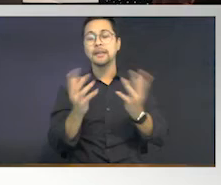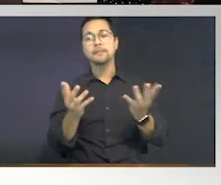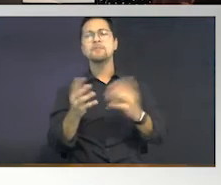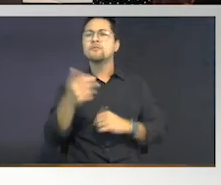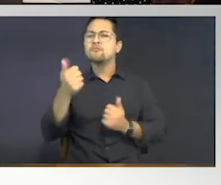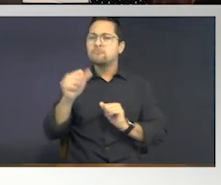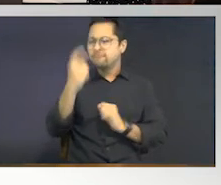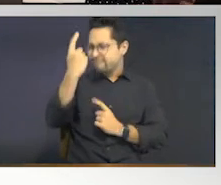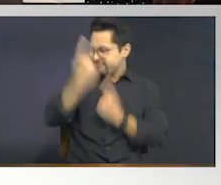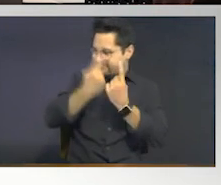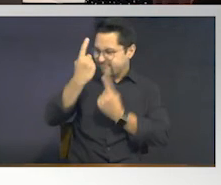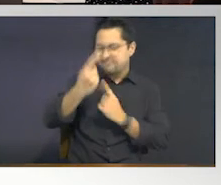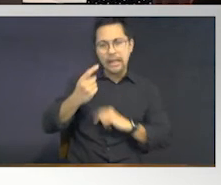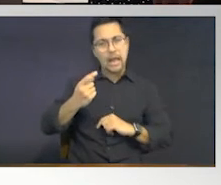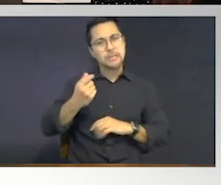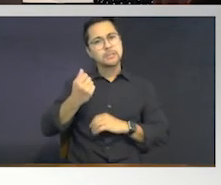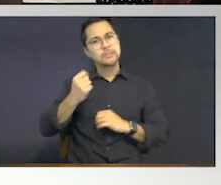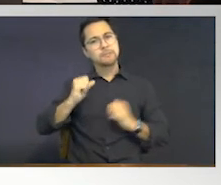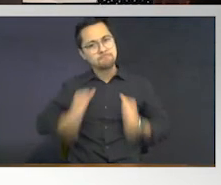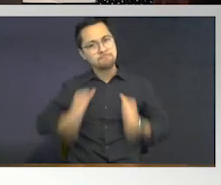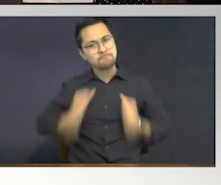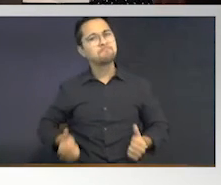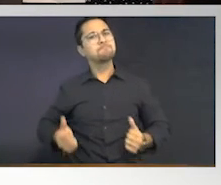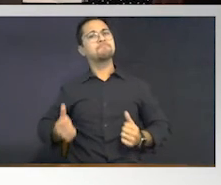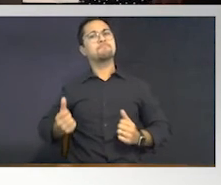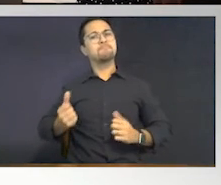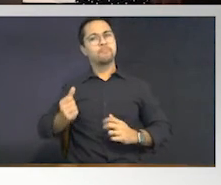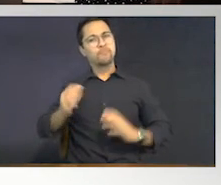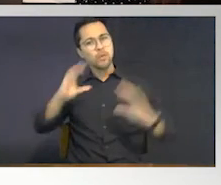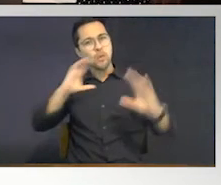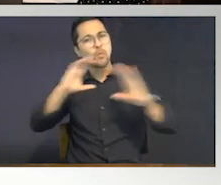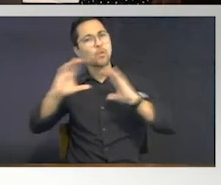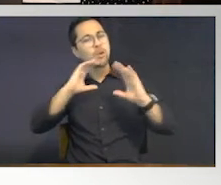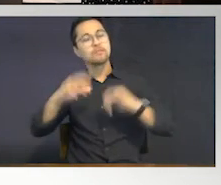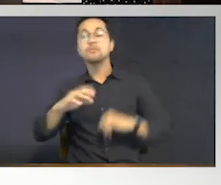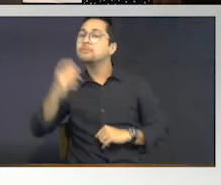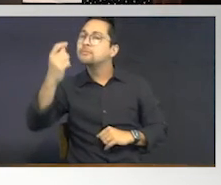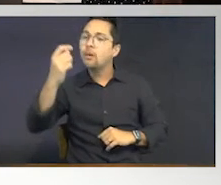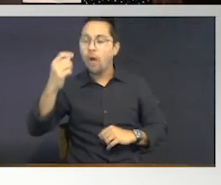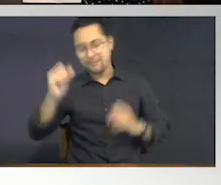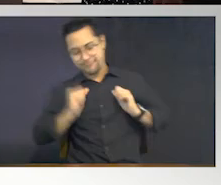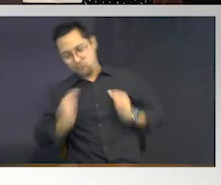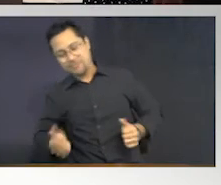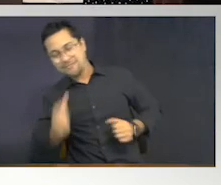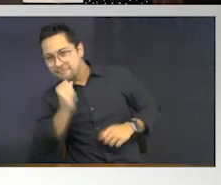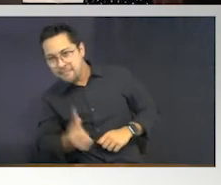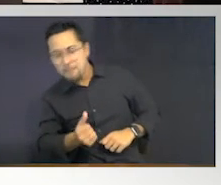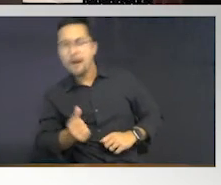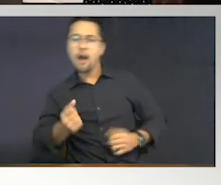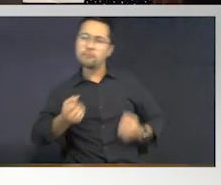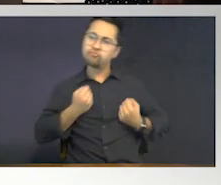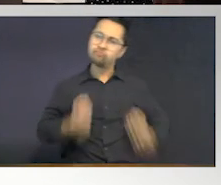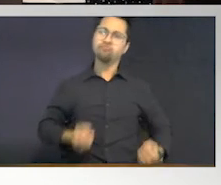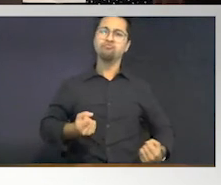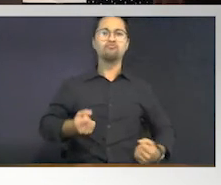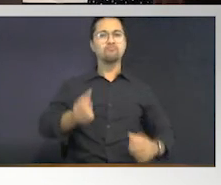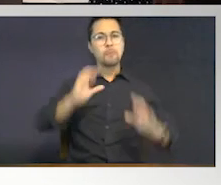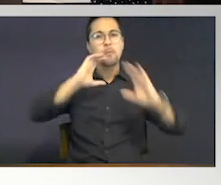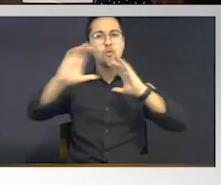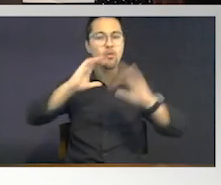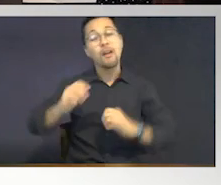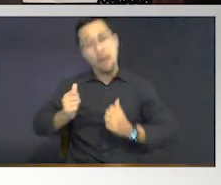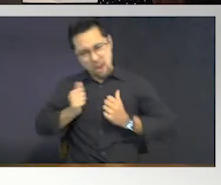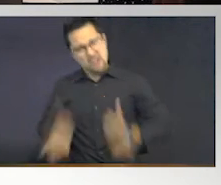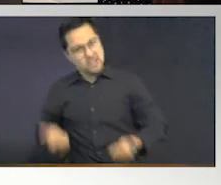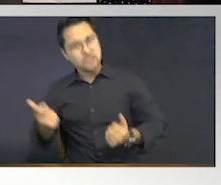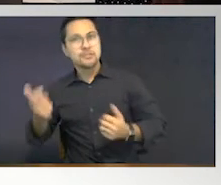think of it as assertive communication, okay? So not aggressive. Sometimes you feel like you want to make it that